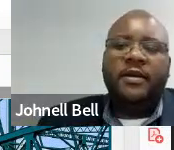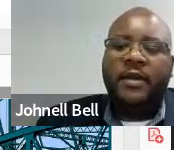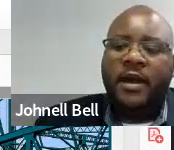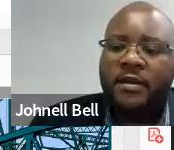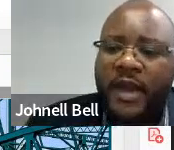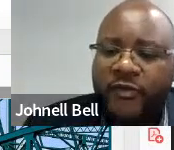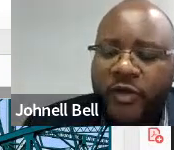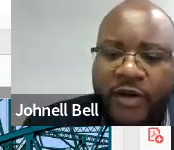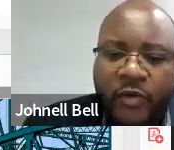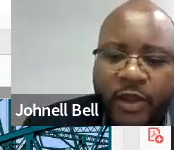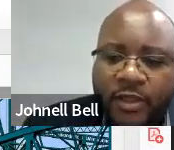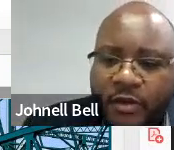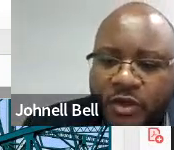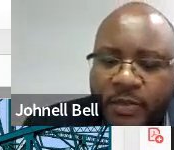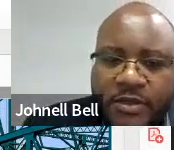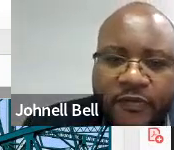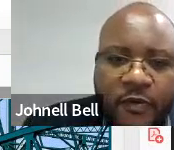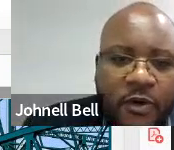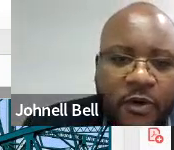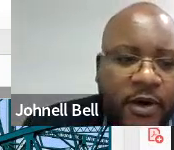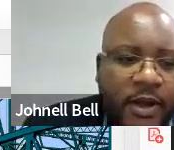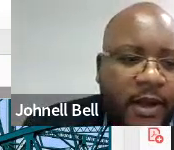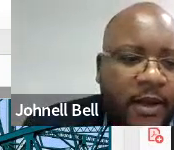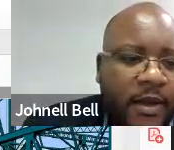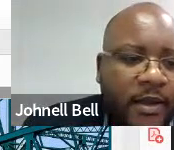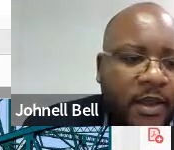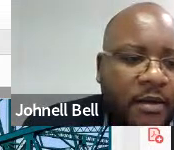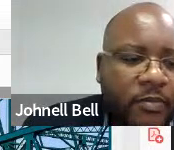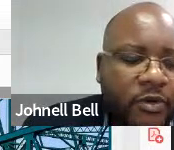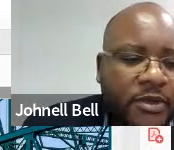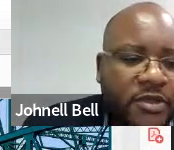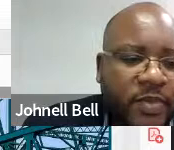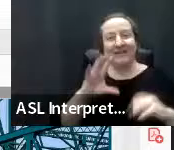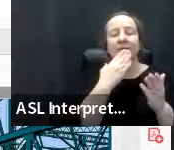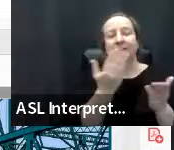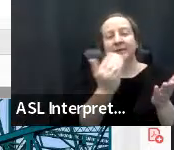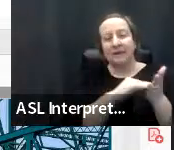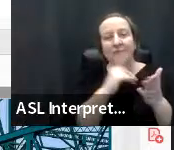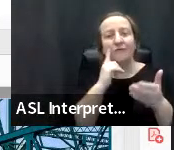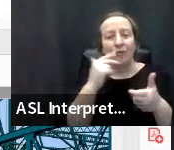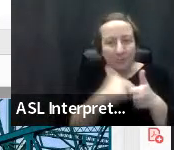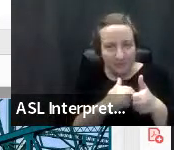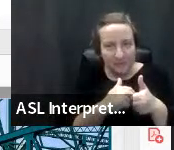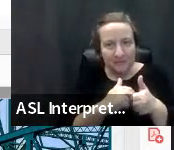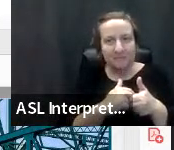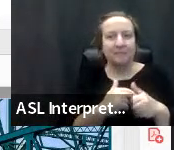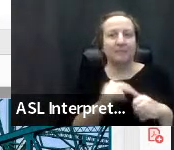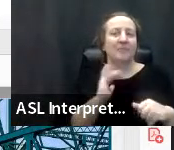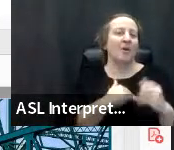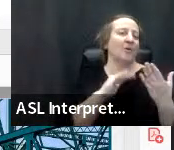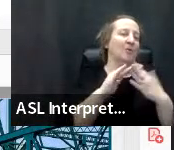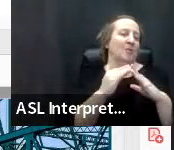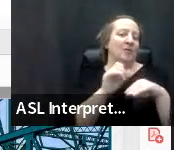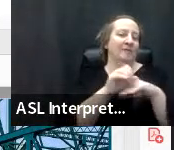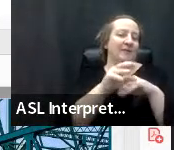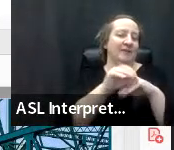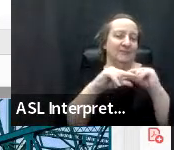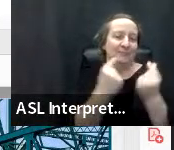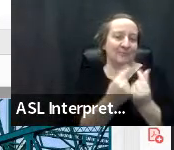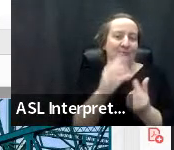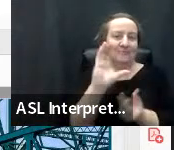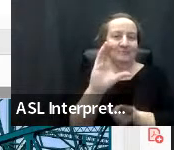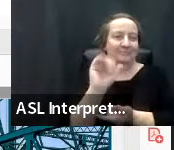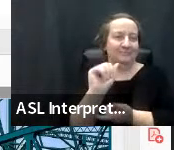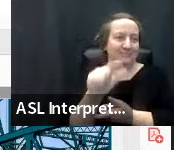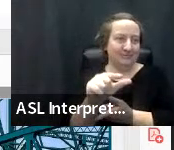And good afternoon, everyone. Thank you so much for again participating at our community advisory group. I'm going